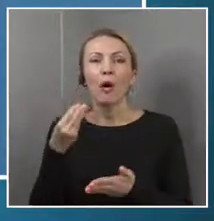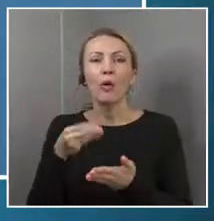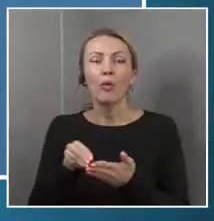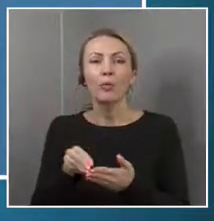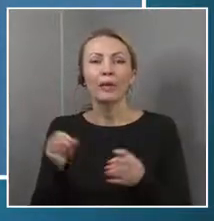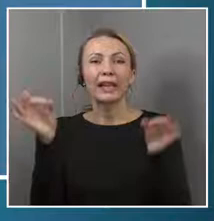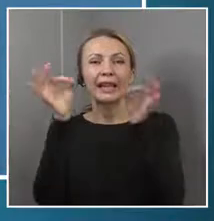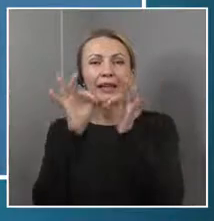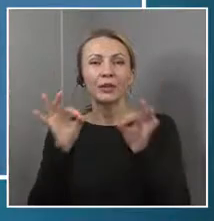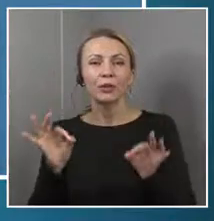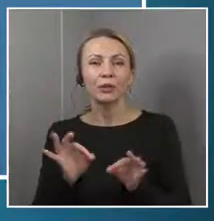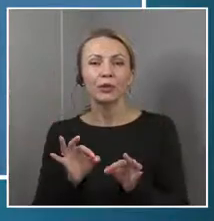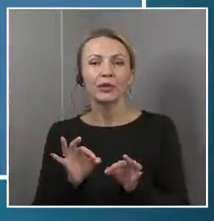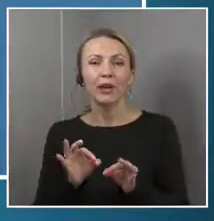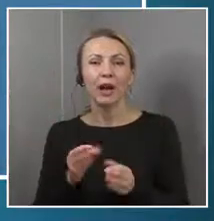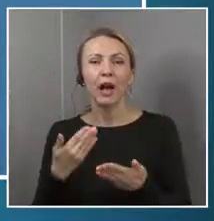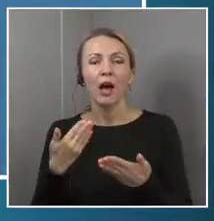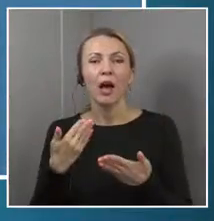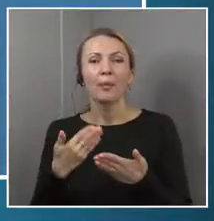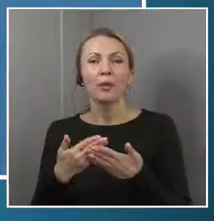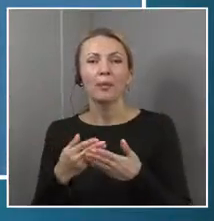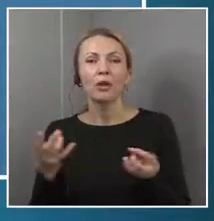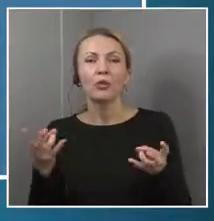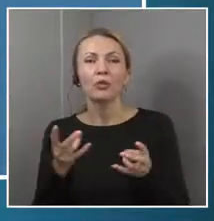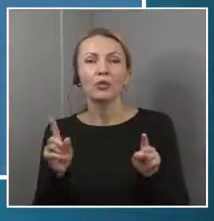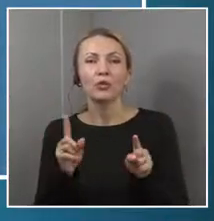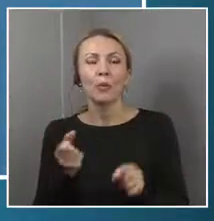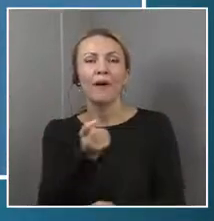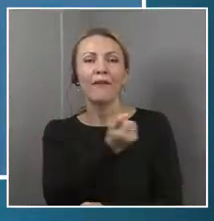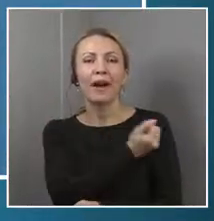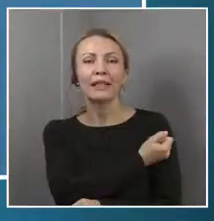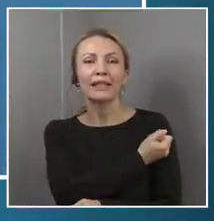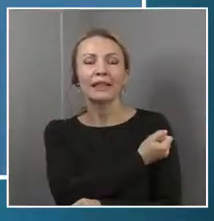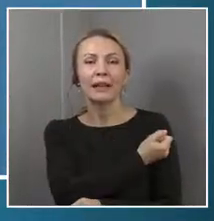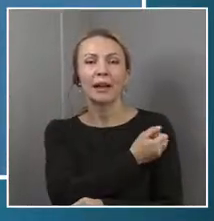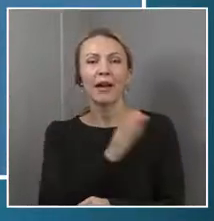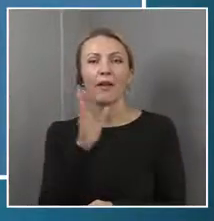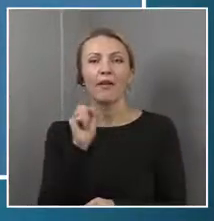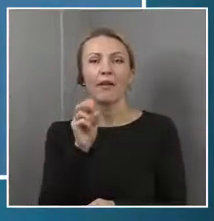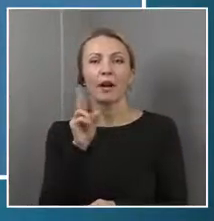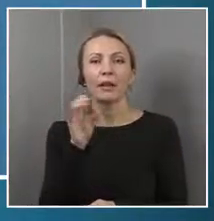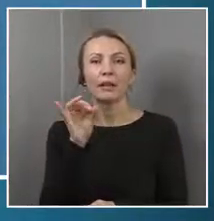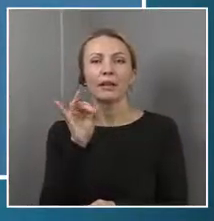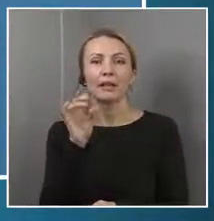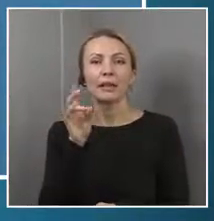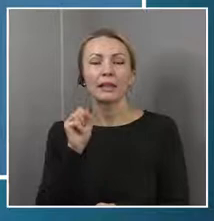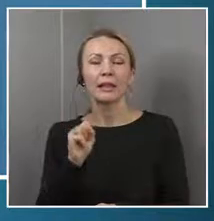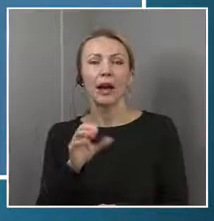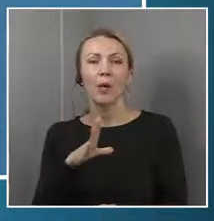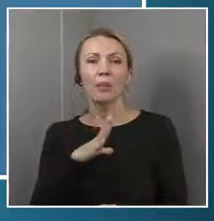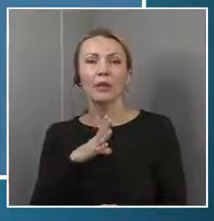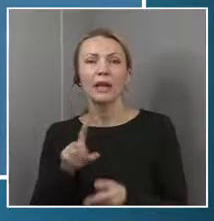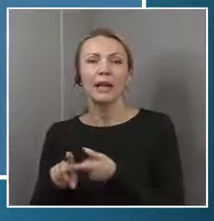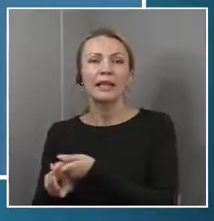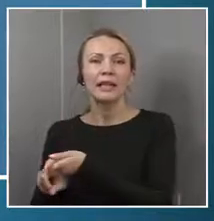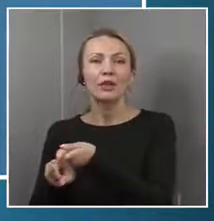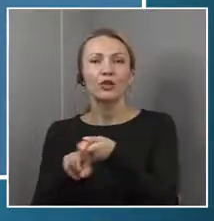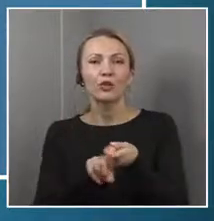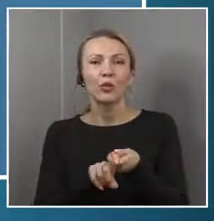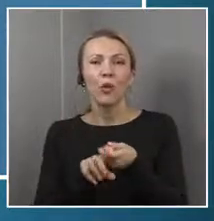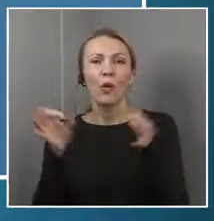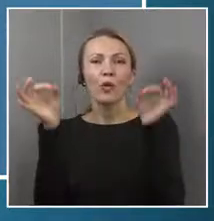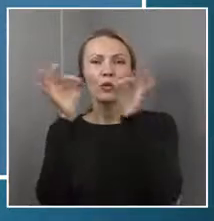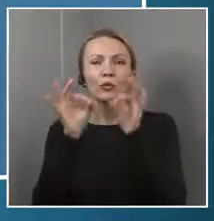month. So it's the same on the art market as with the vaccines right now.